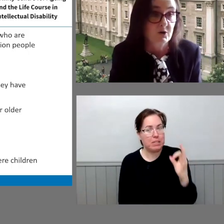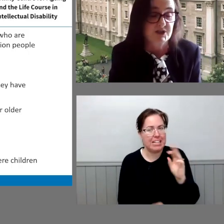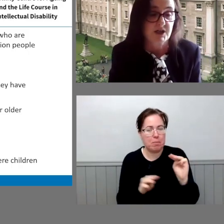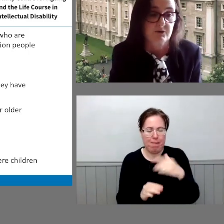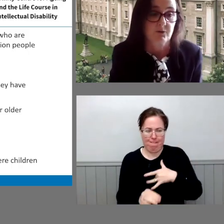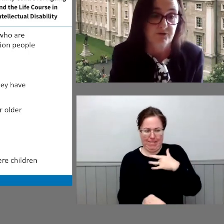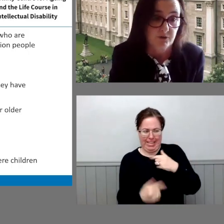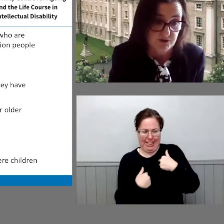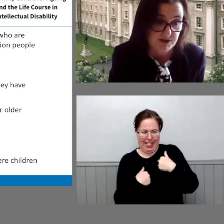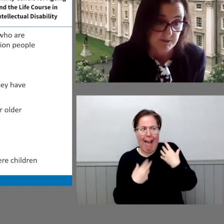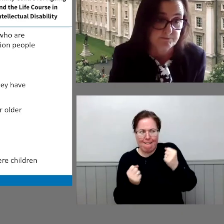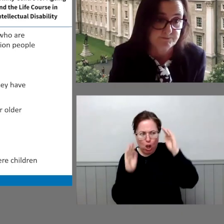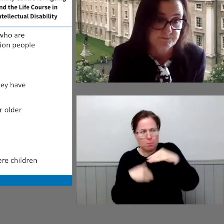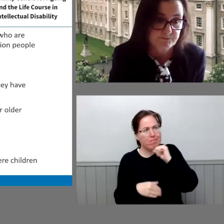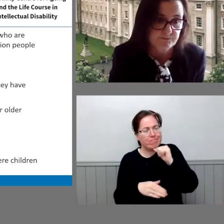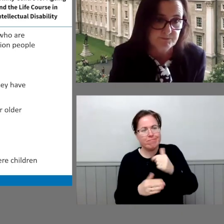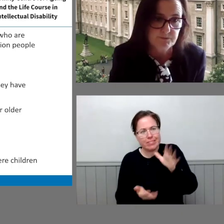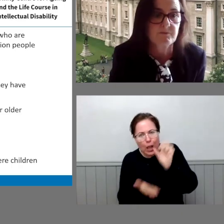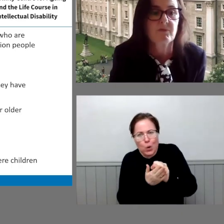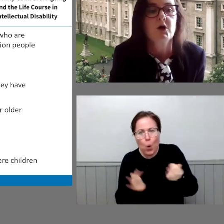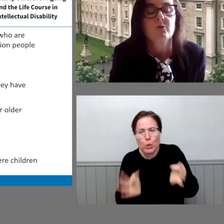suspect they have undiagnosed autism.